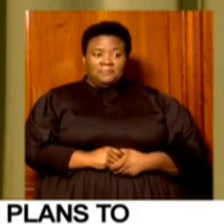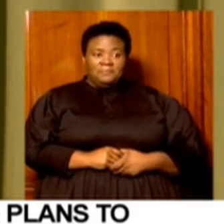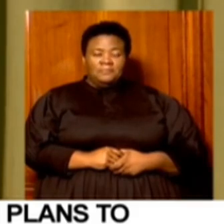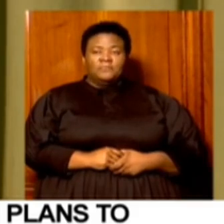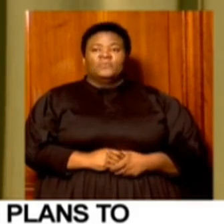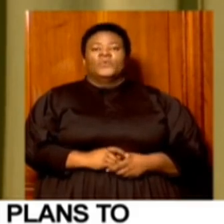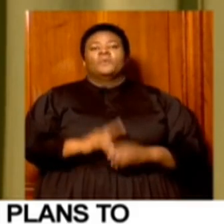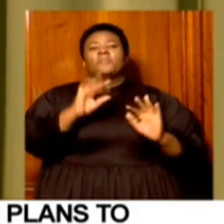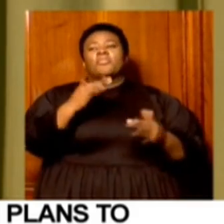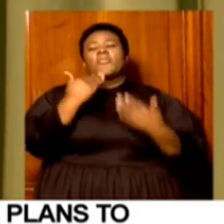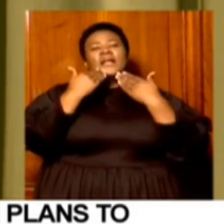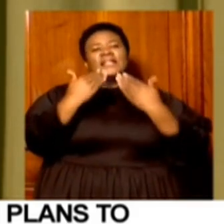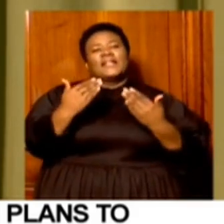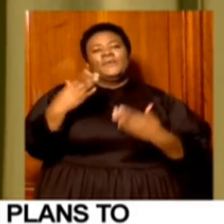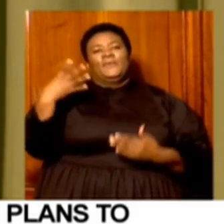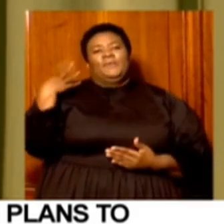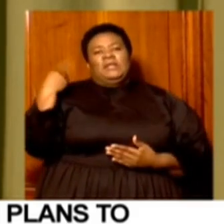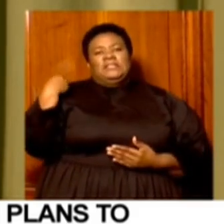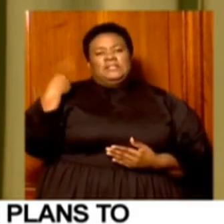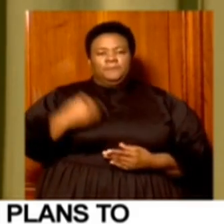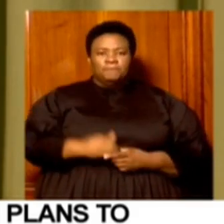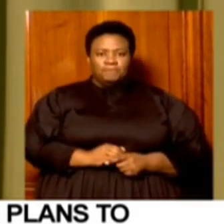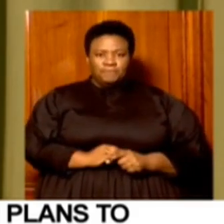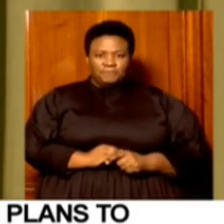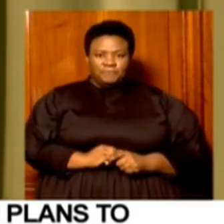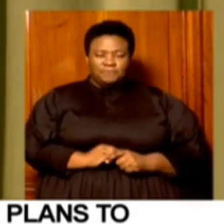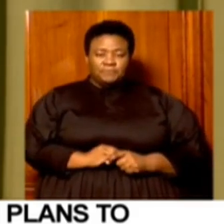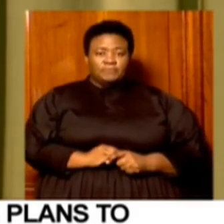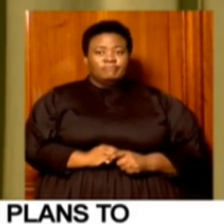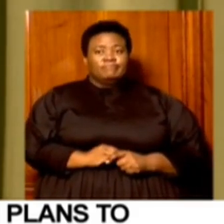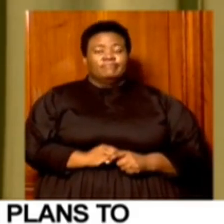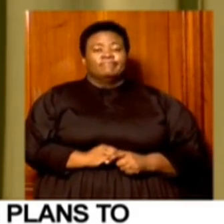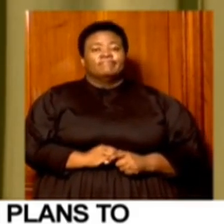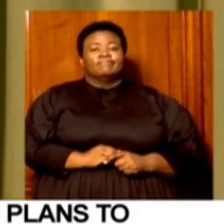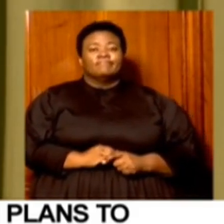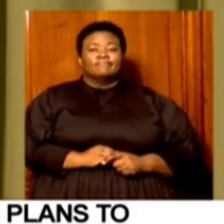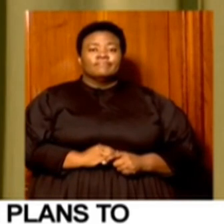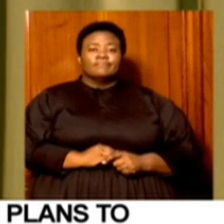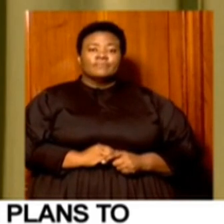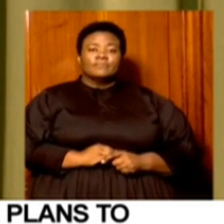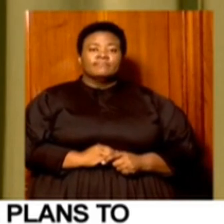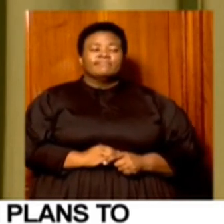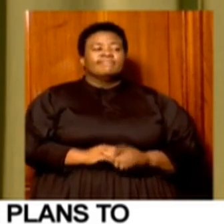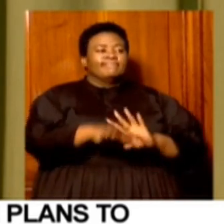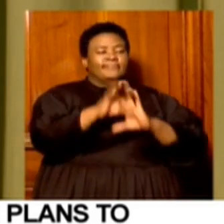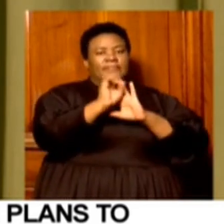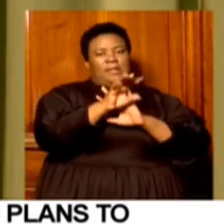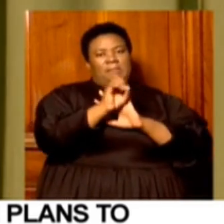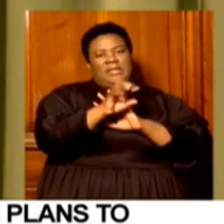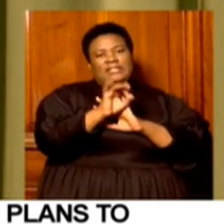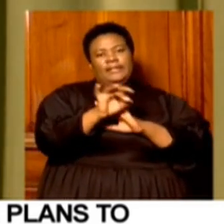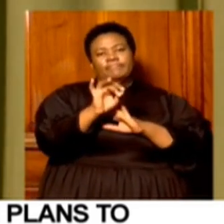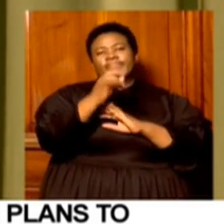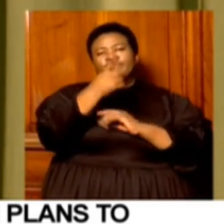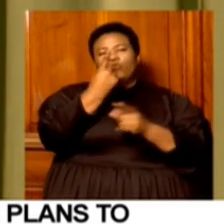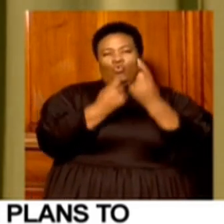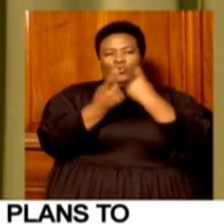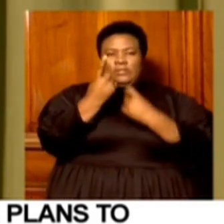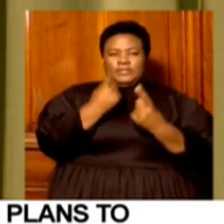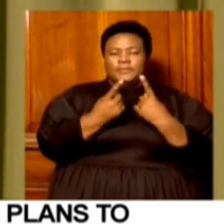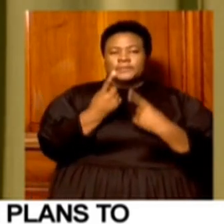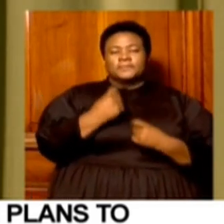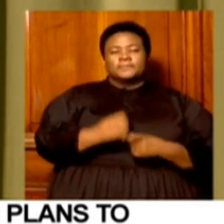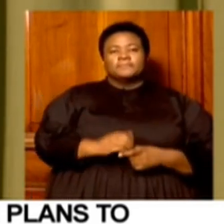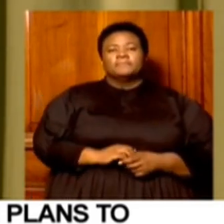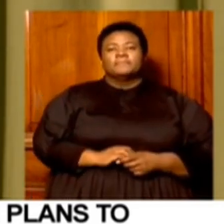Thank you very much, Minister Mthembu and the media for the questions.